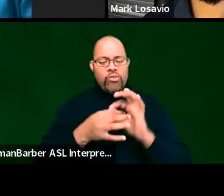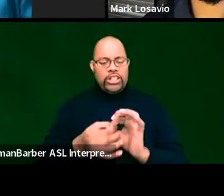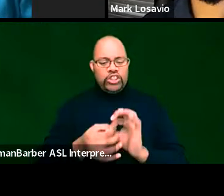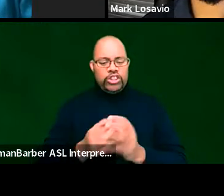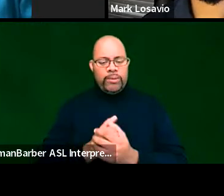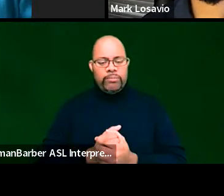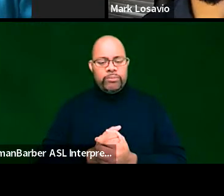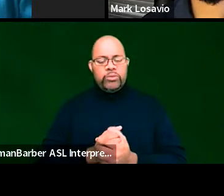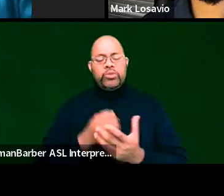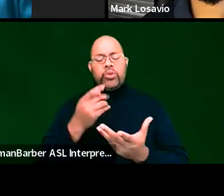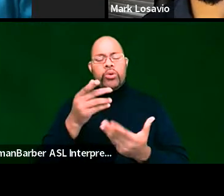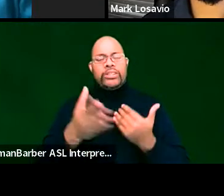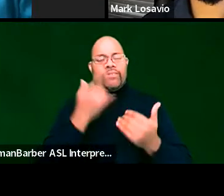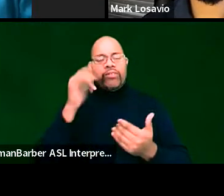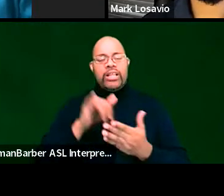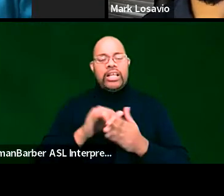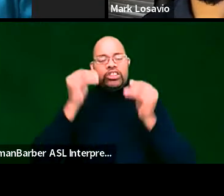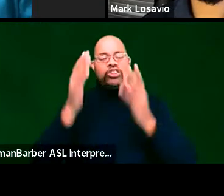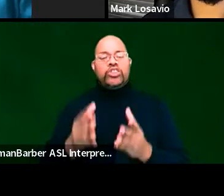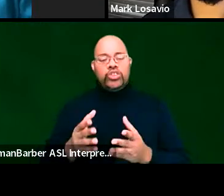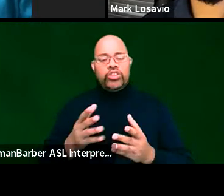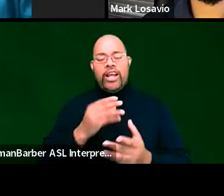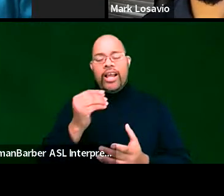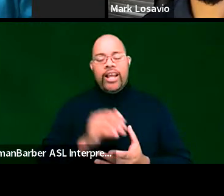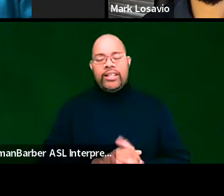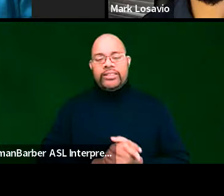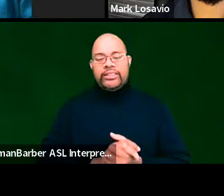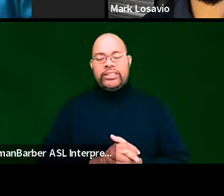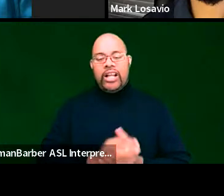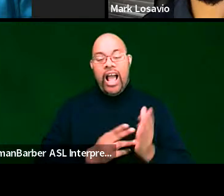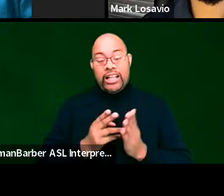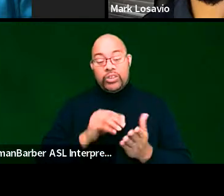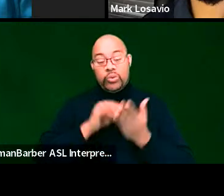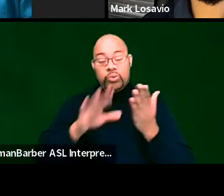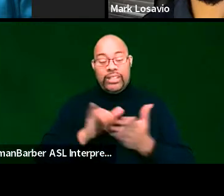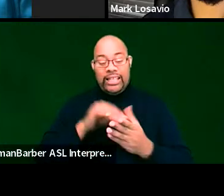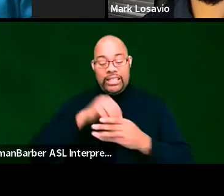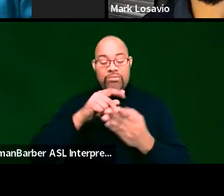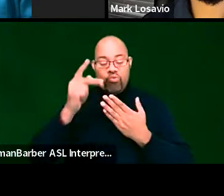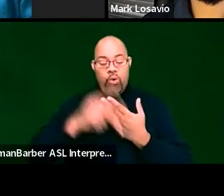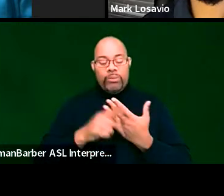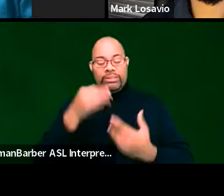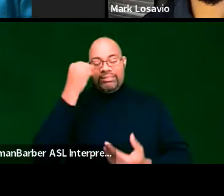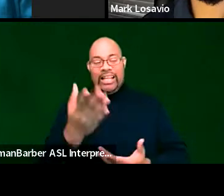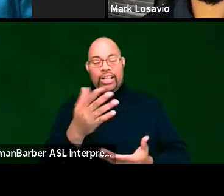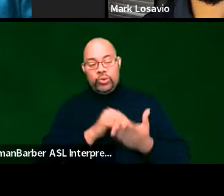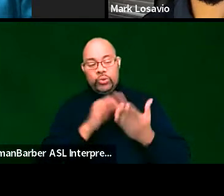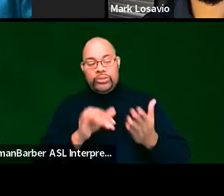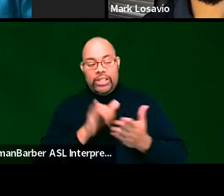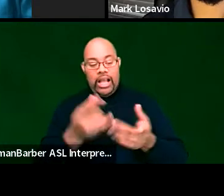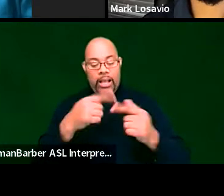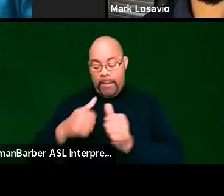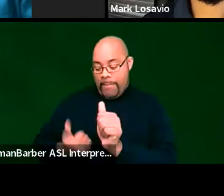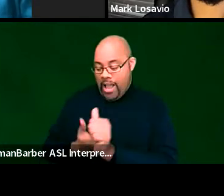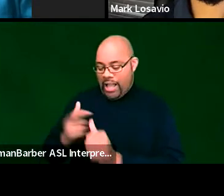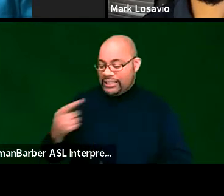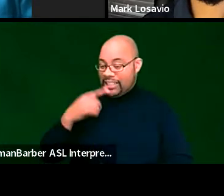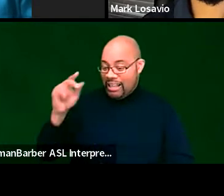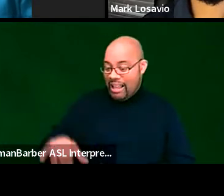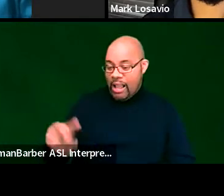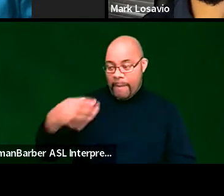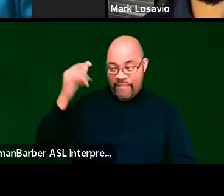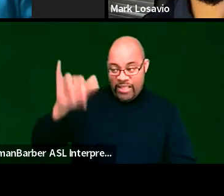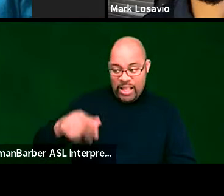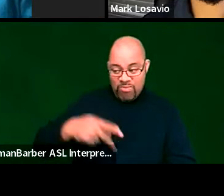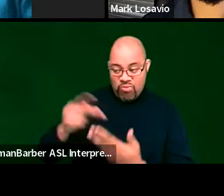there. So it's easy for the professors and honestly, the students that are in the programs to tell the students that are coming behind them, hey, apply